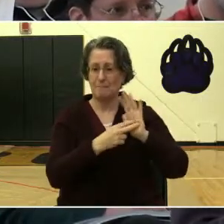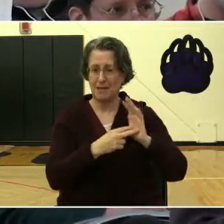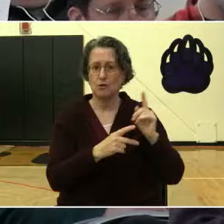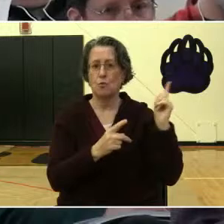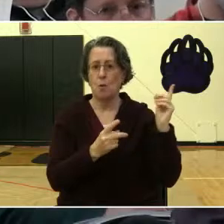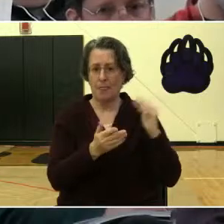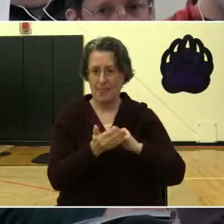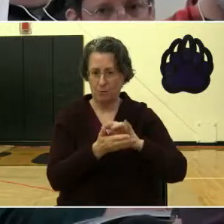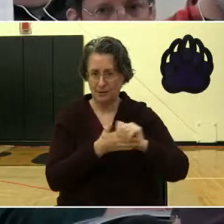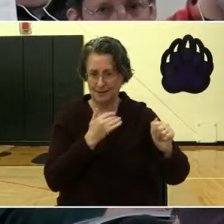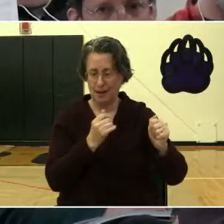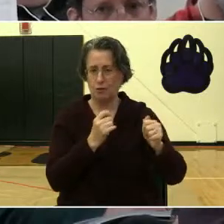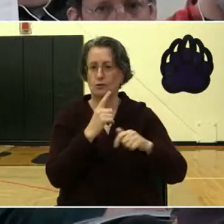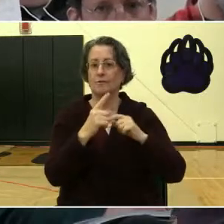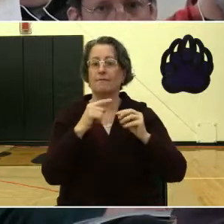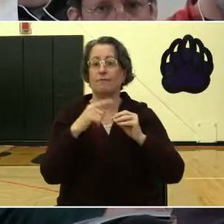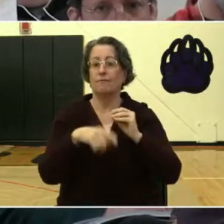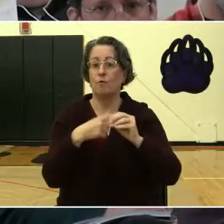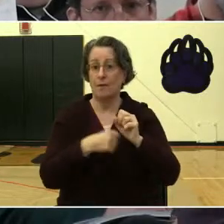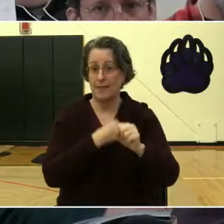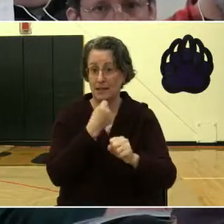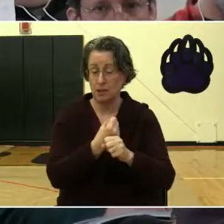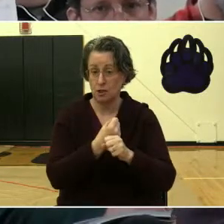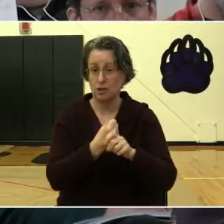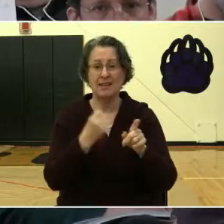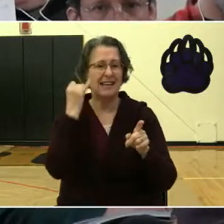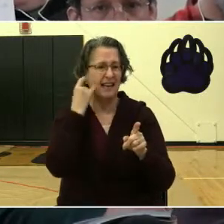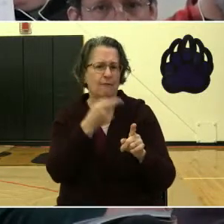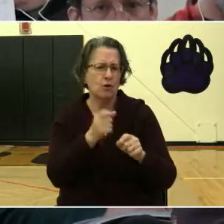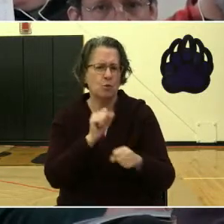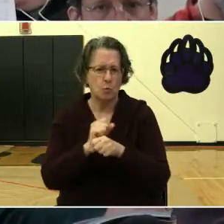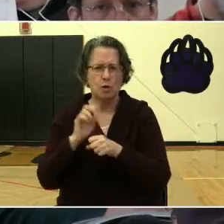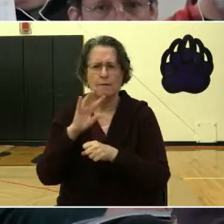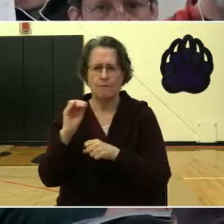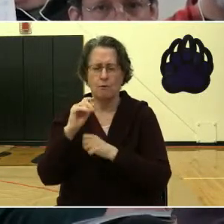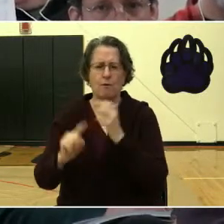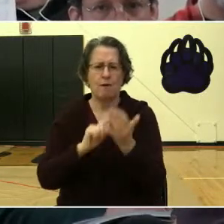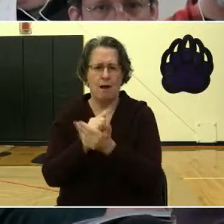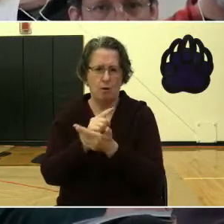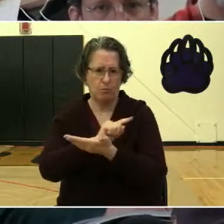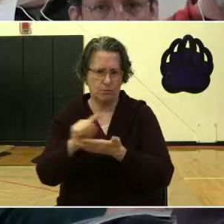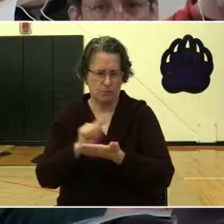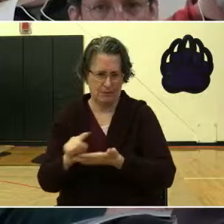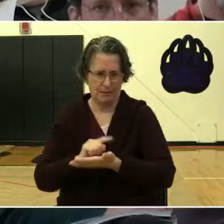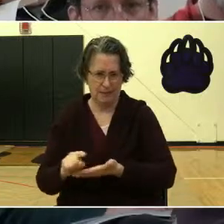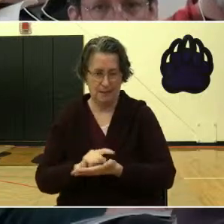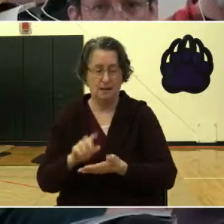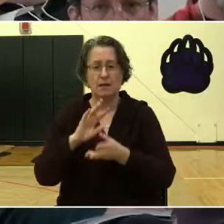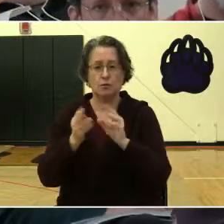somebody on minimum wage who works 40 hours a week is going to is going to make $